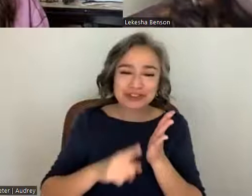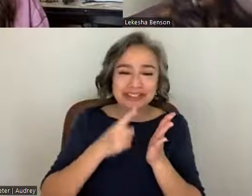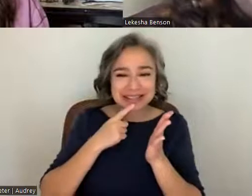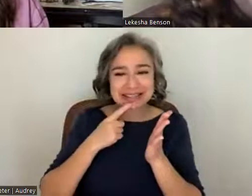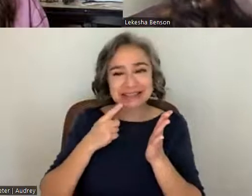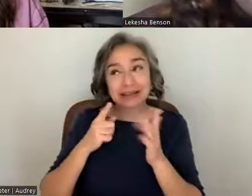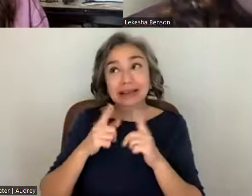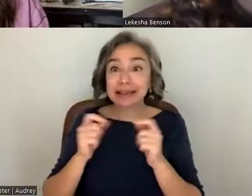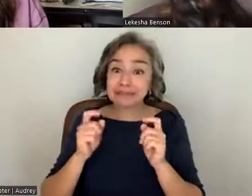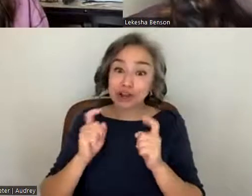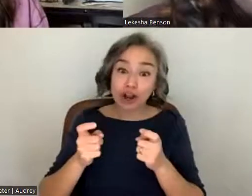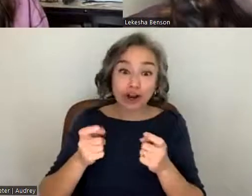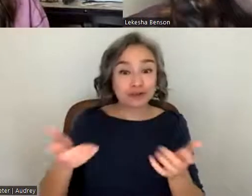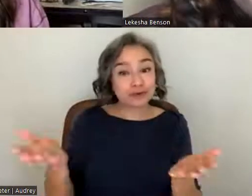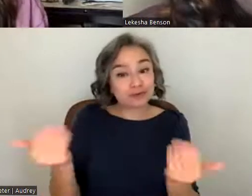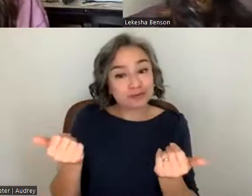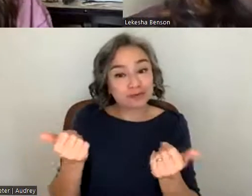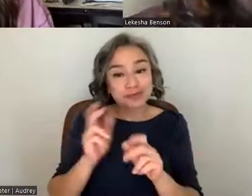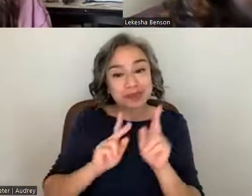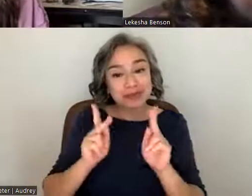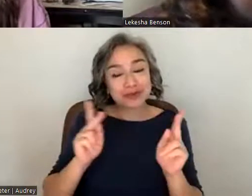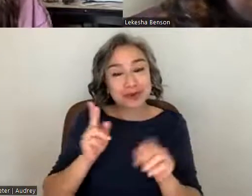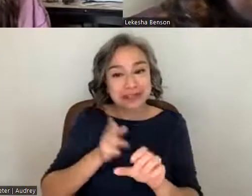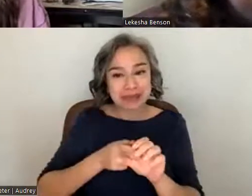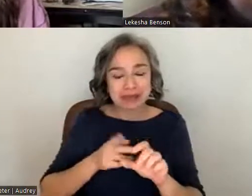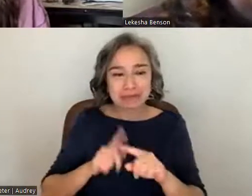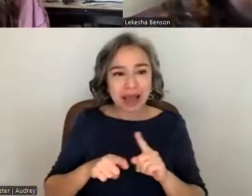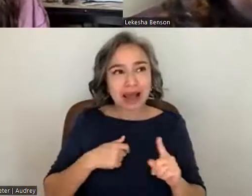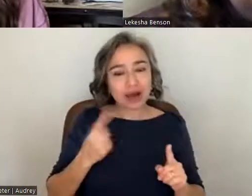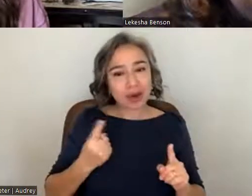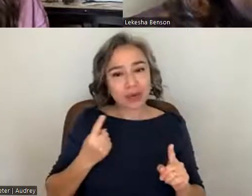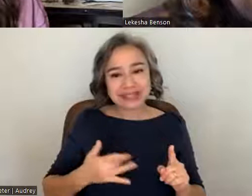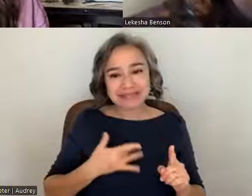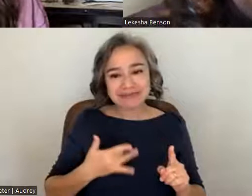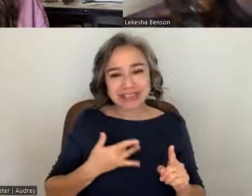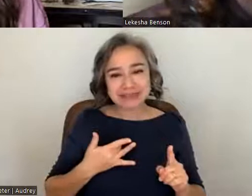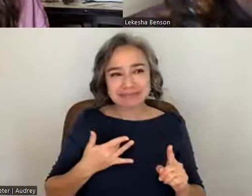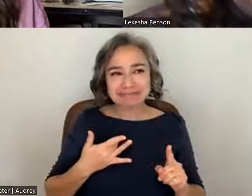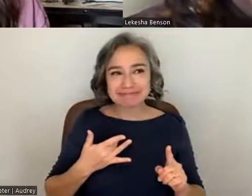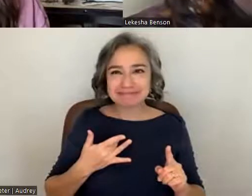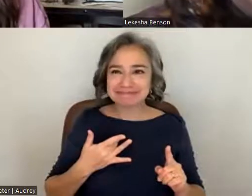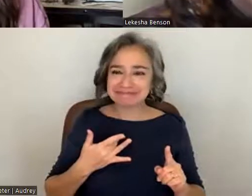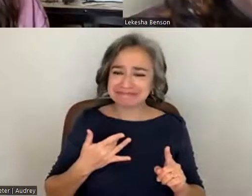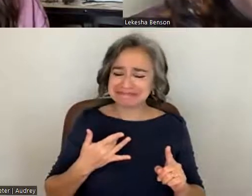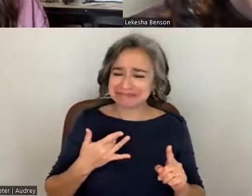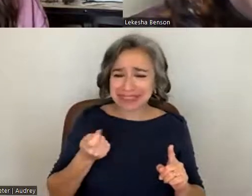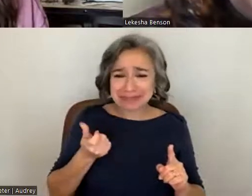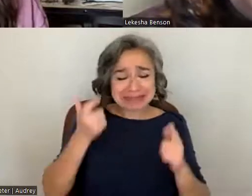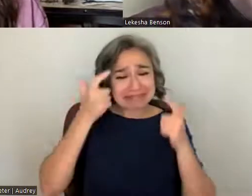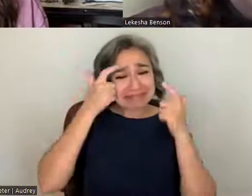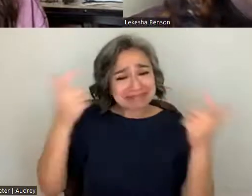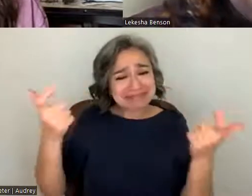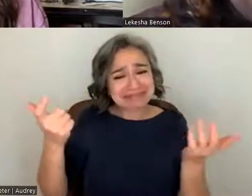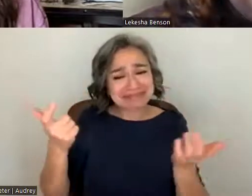to participate, but I always found it, I don't know, presumptuous of you to think